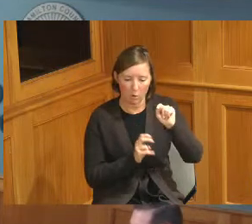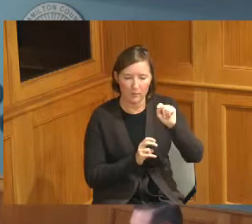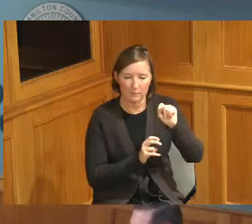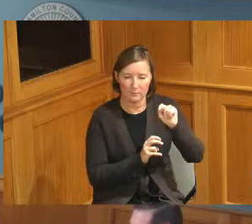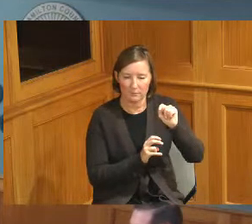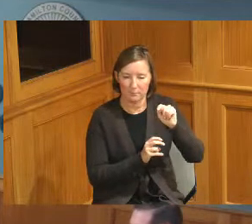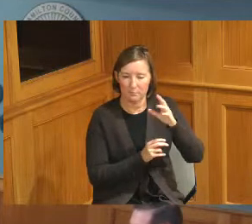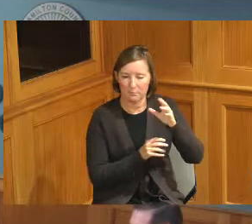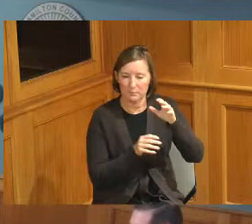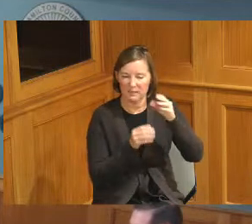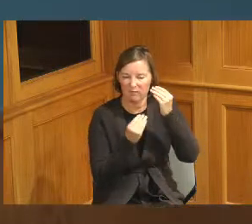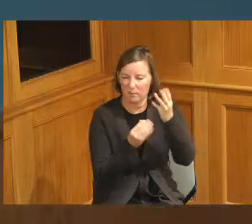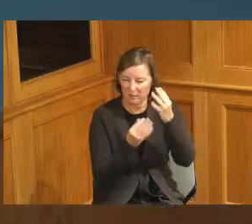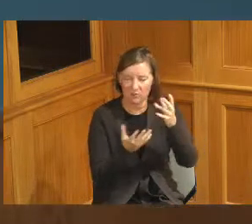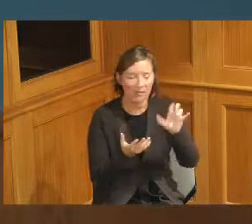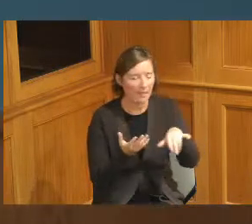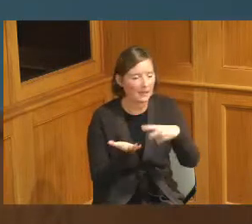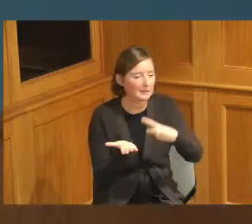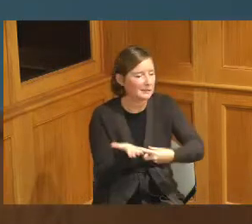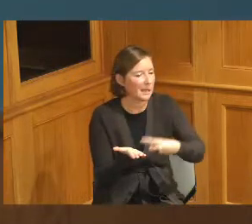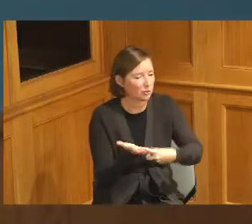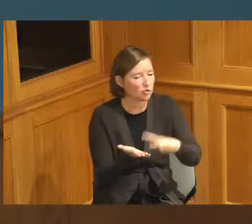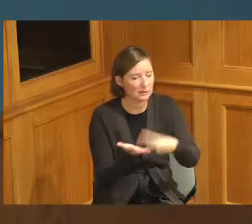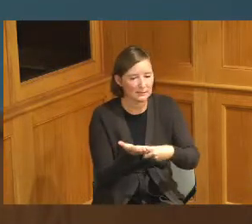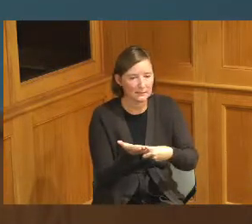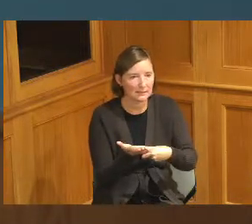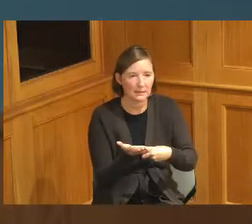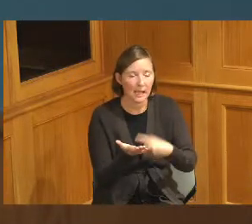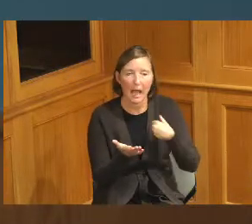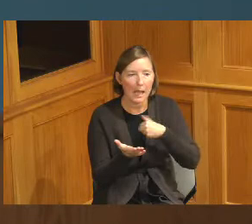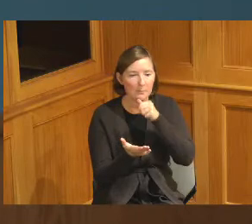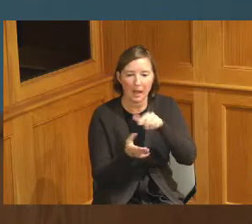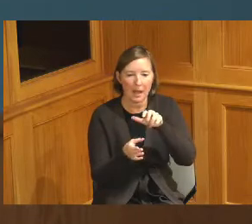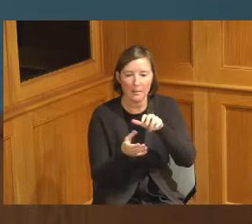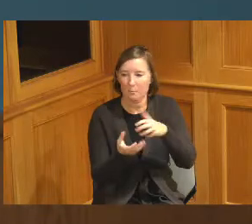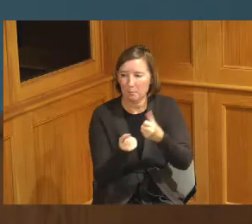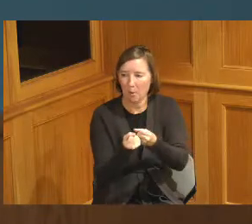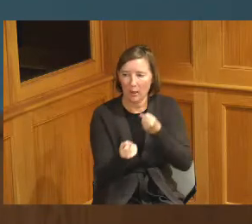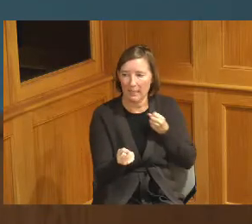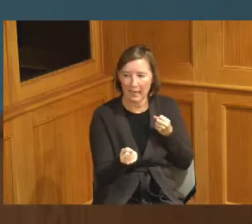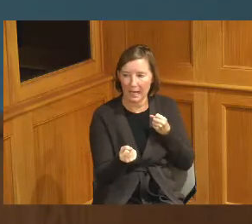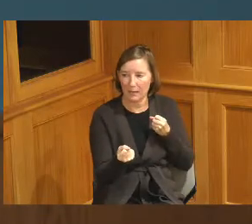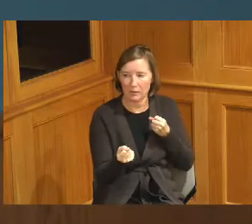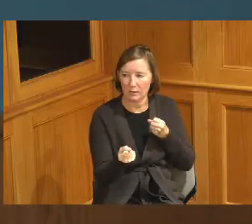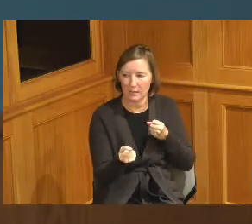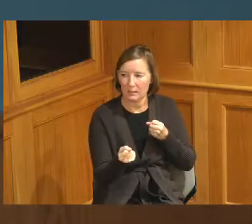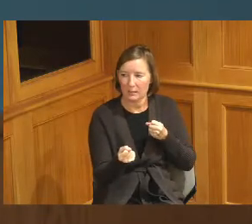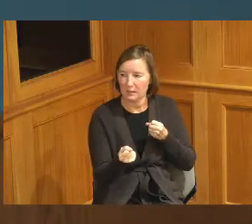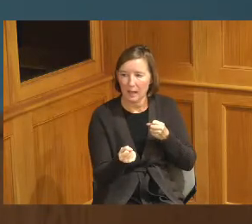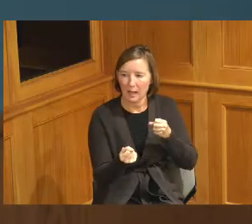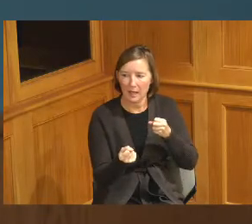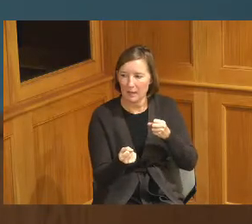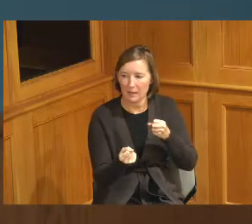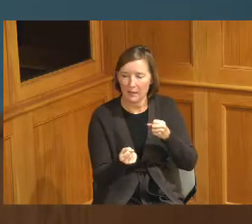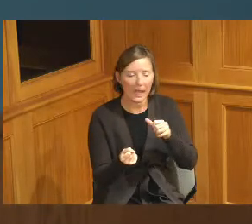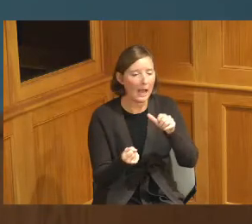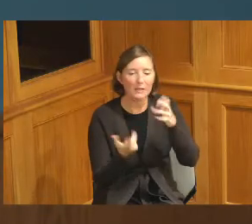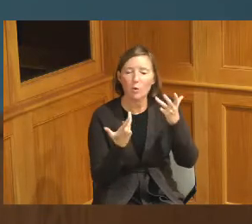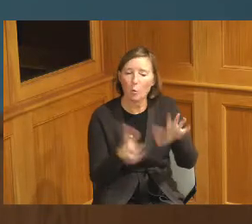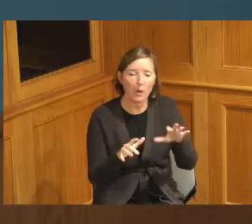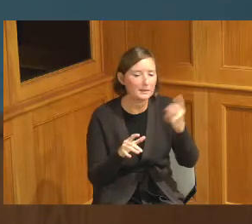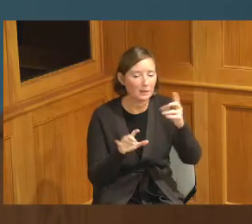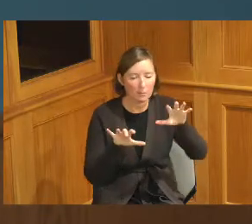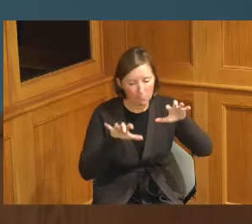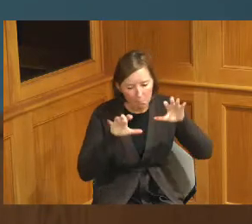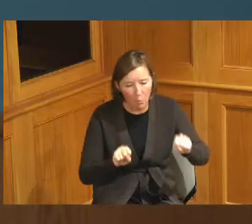secret, it just seems, I'm not for monopolies. That's been my issue with some of, it's not